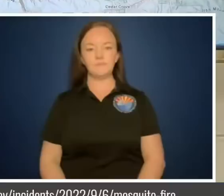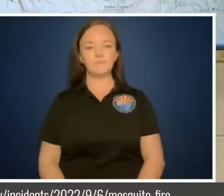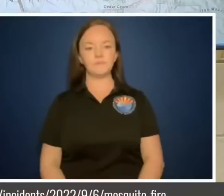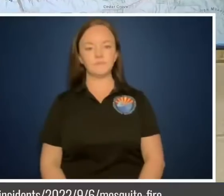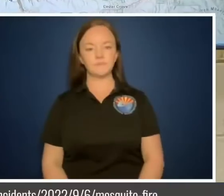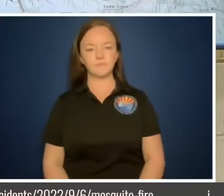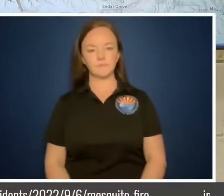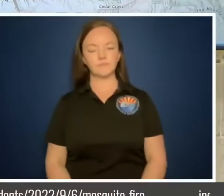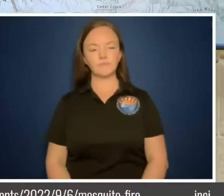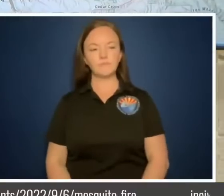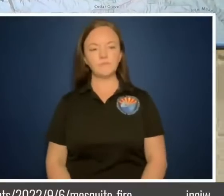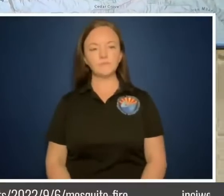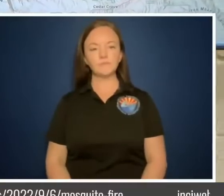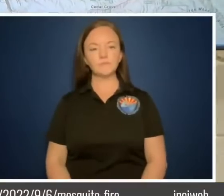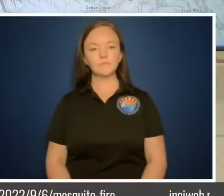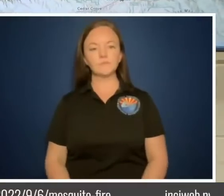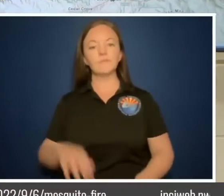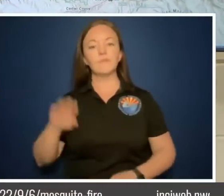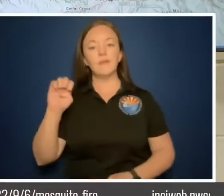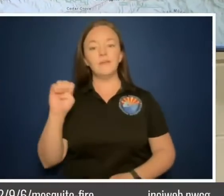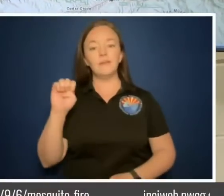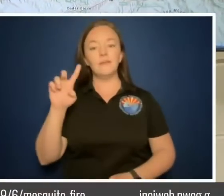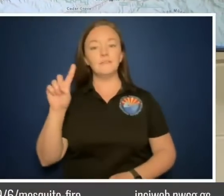So if we go to the